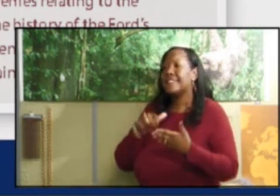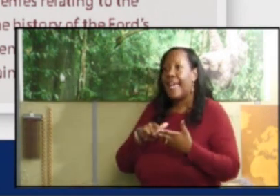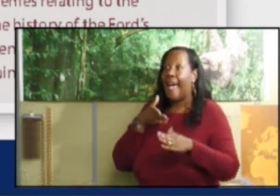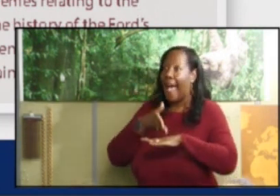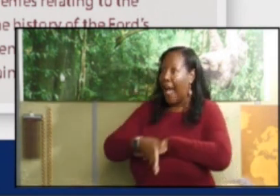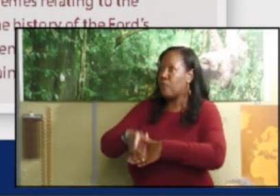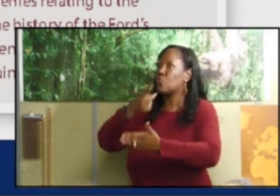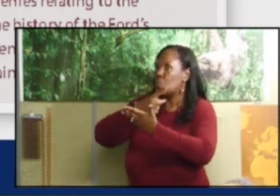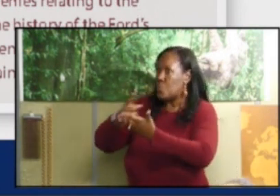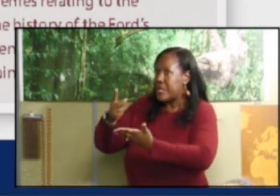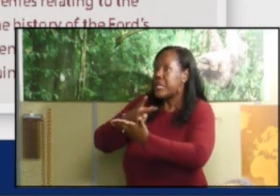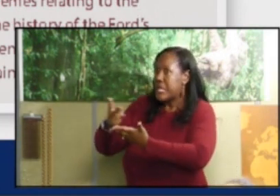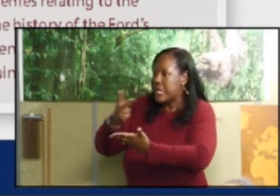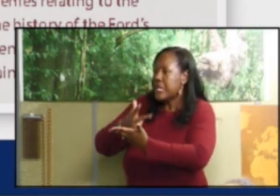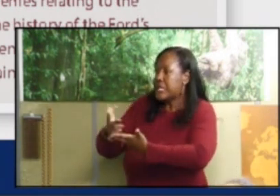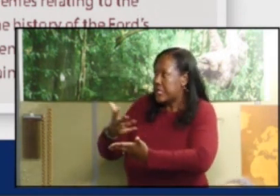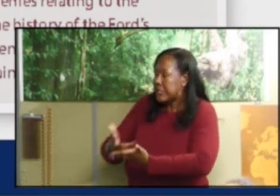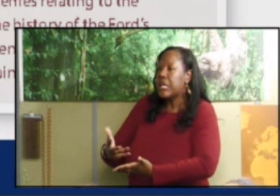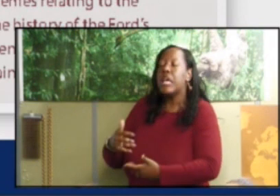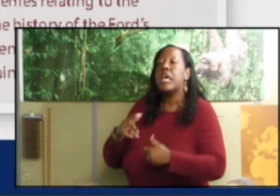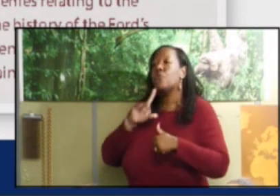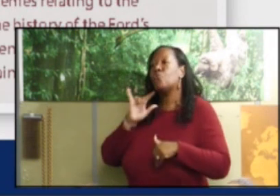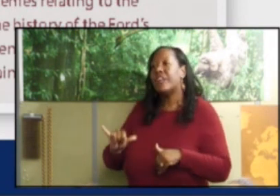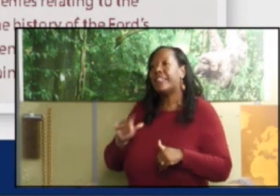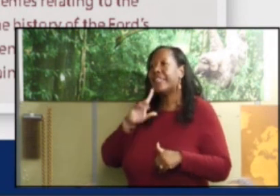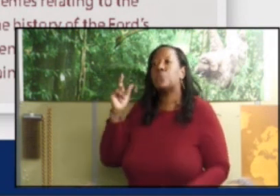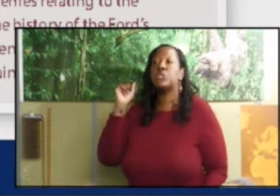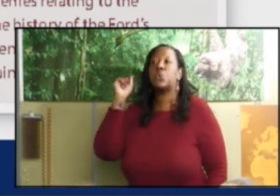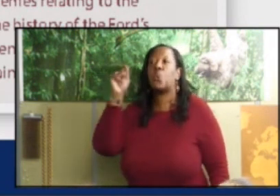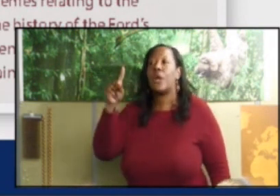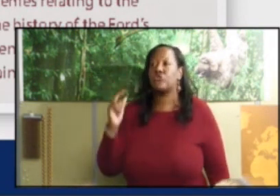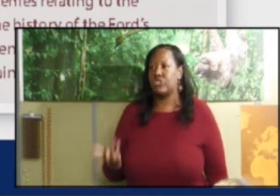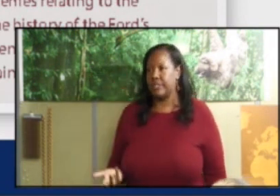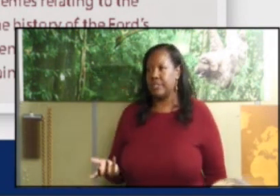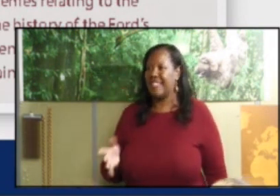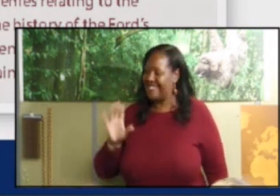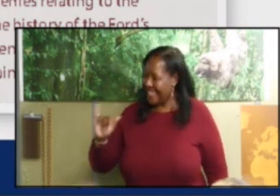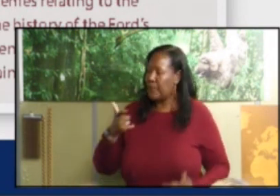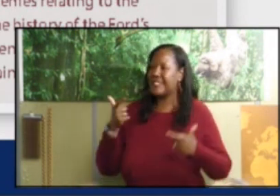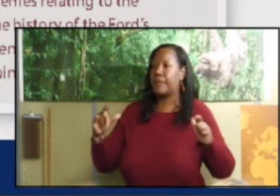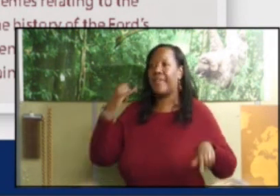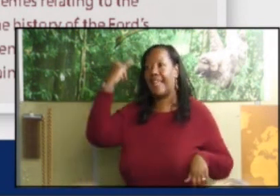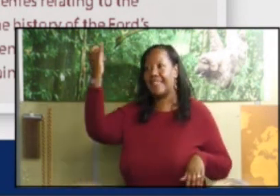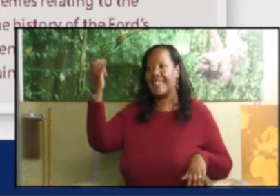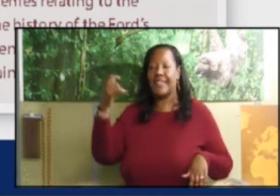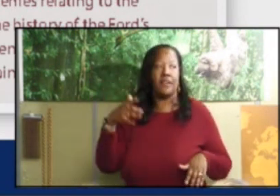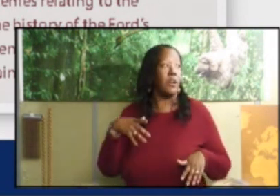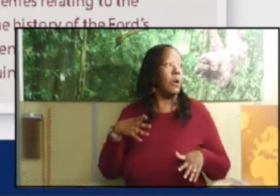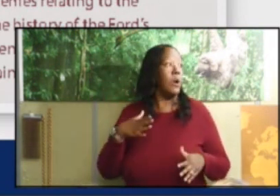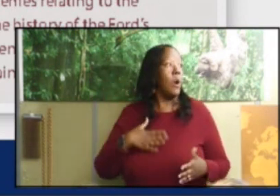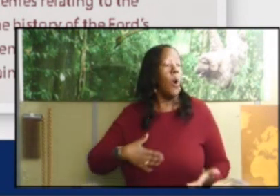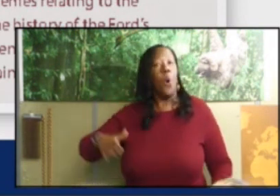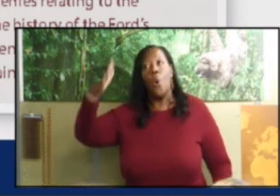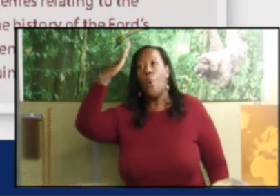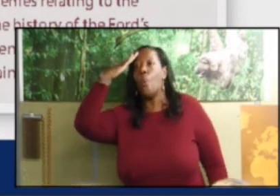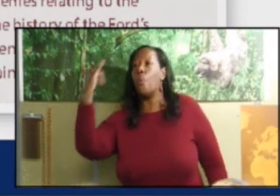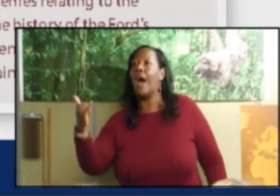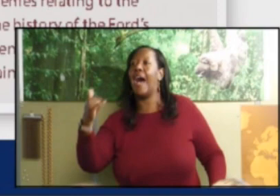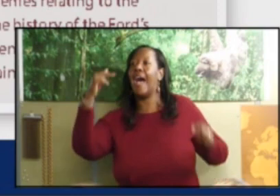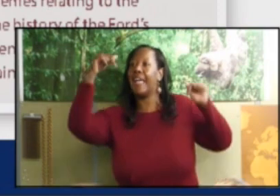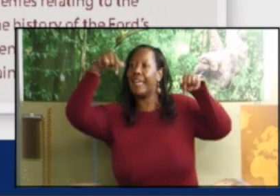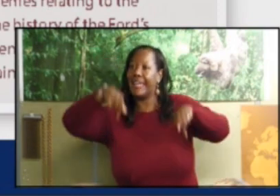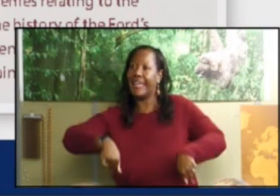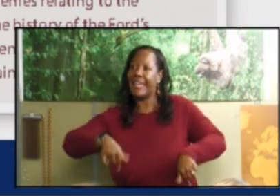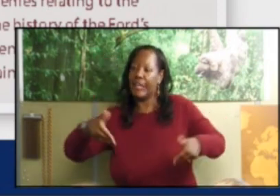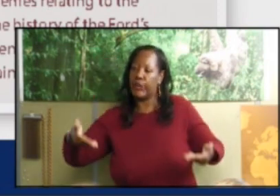talking that it was actually a question that was going to be their big idea. And everything went around the idea of why here, which is